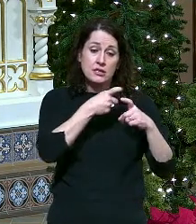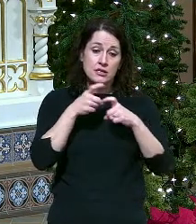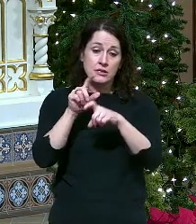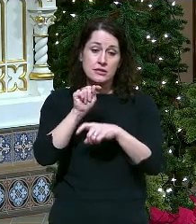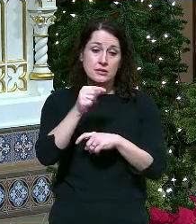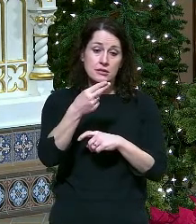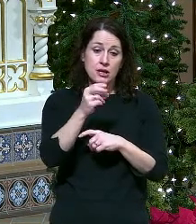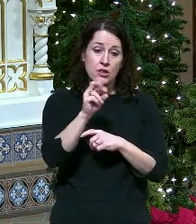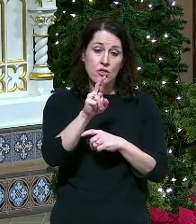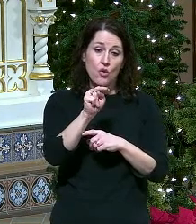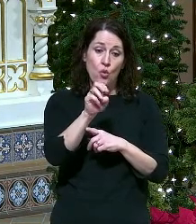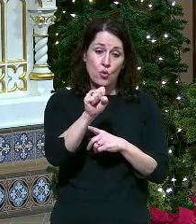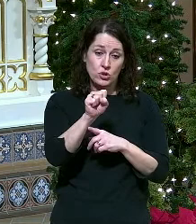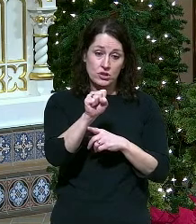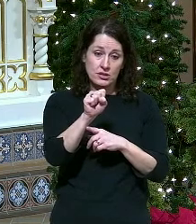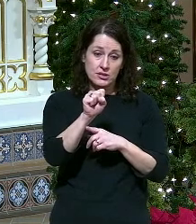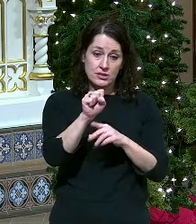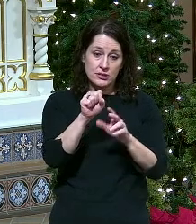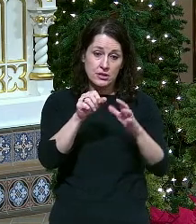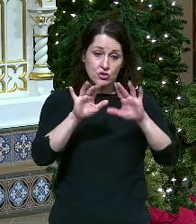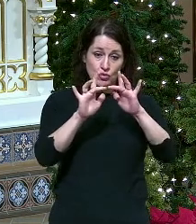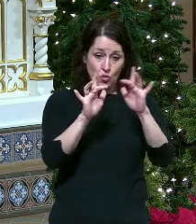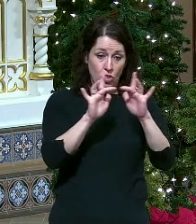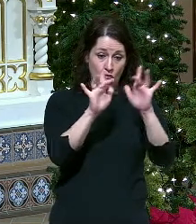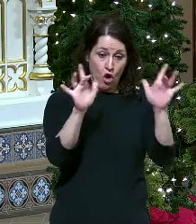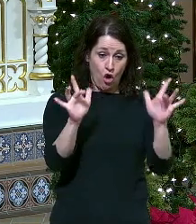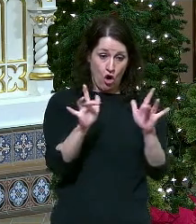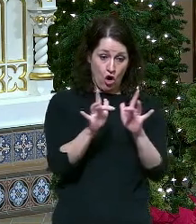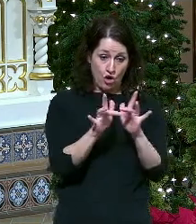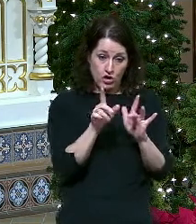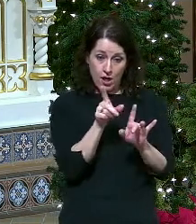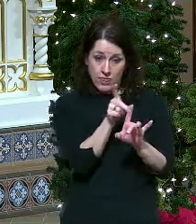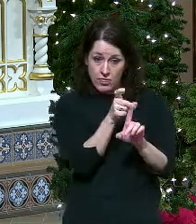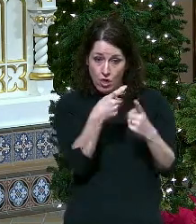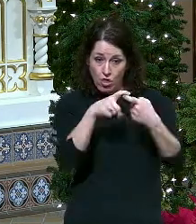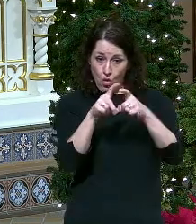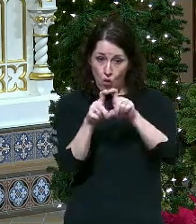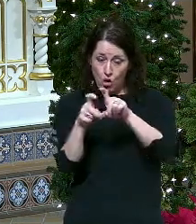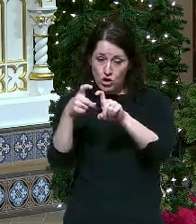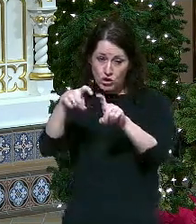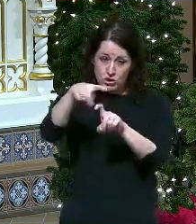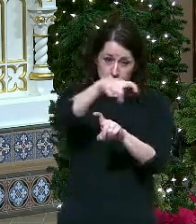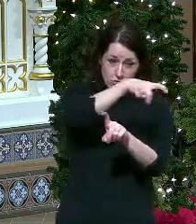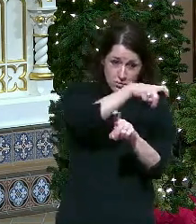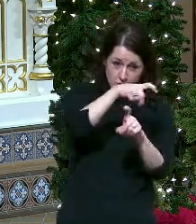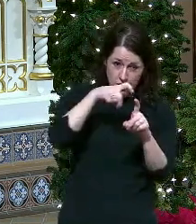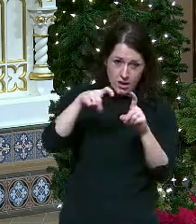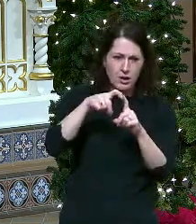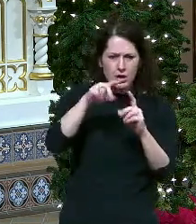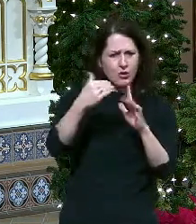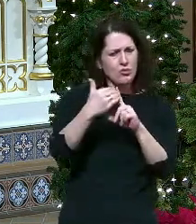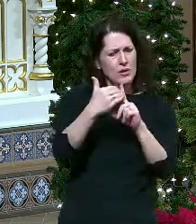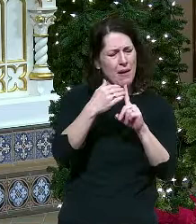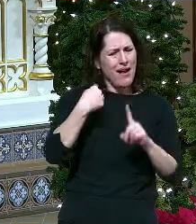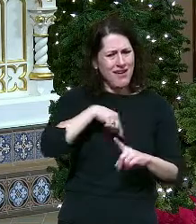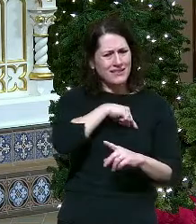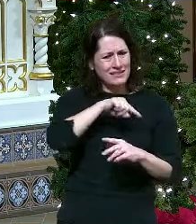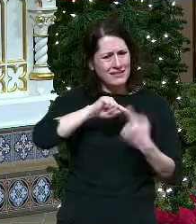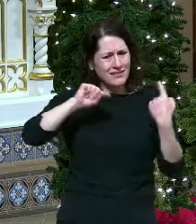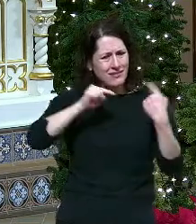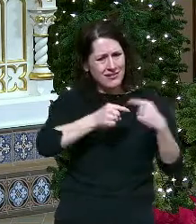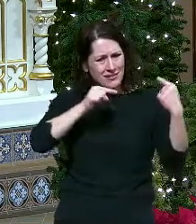includes the thorns around the Sacred Heart of Jesus, reminding us of the pain and the suffering that he